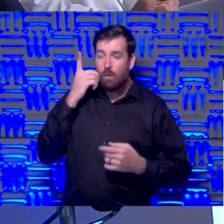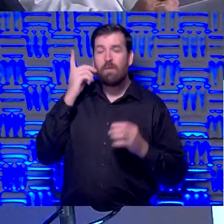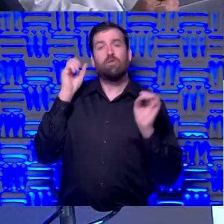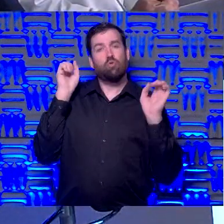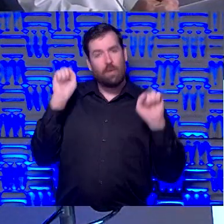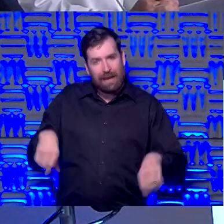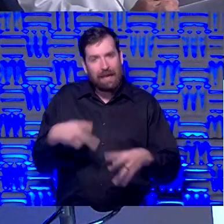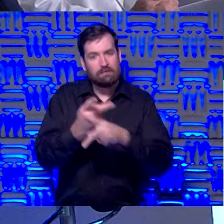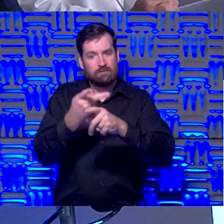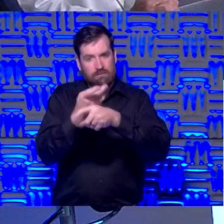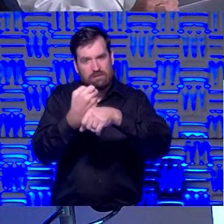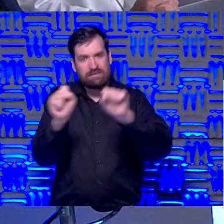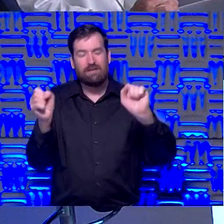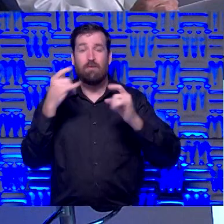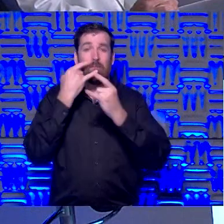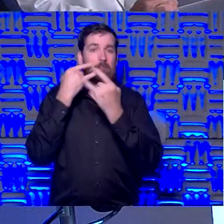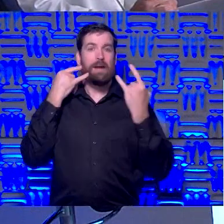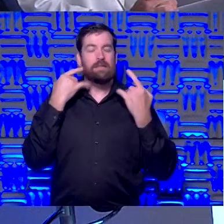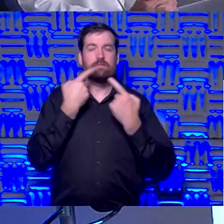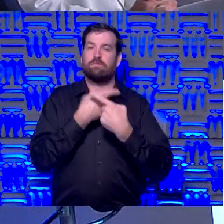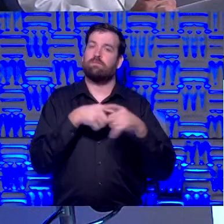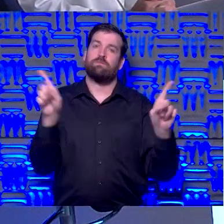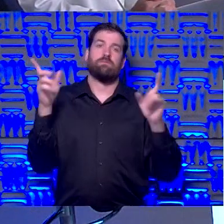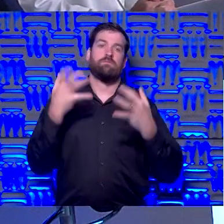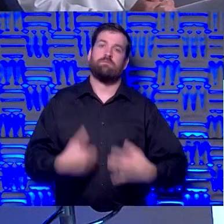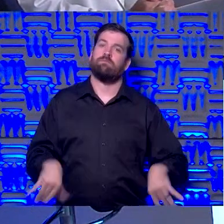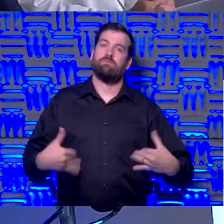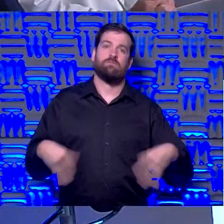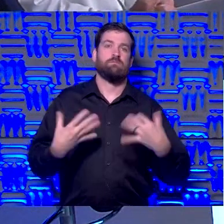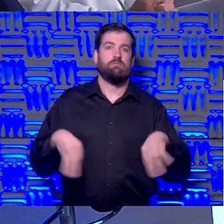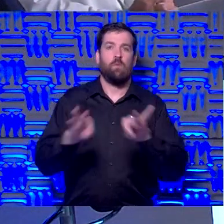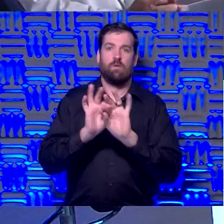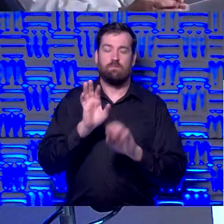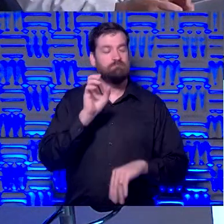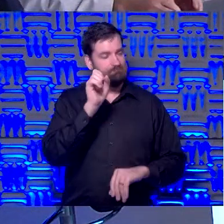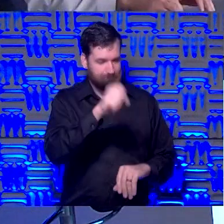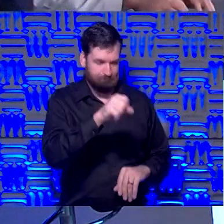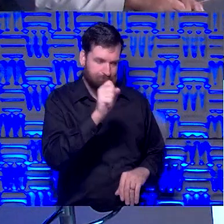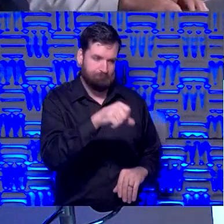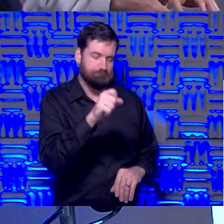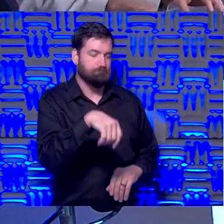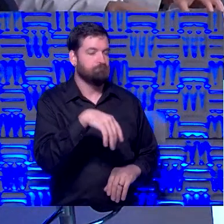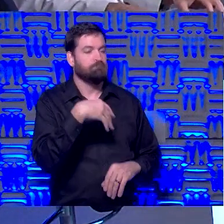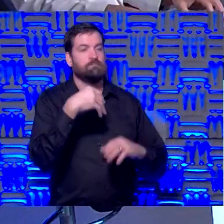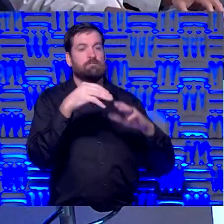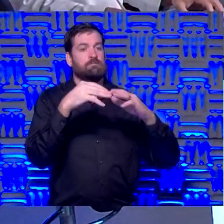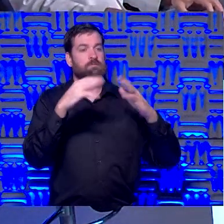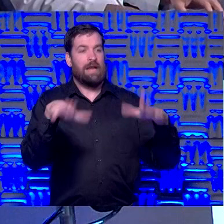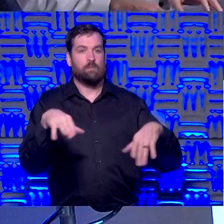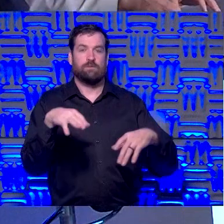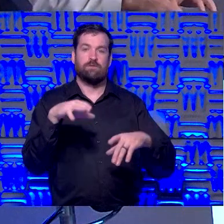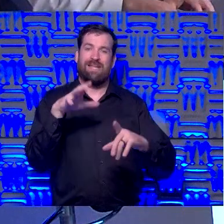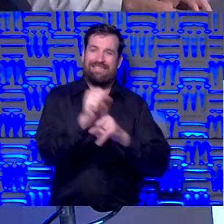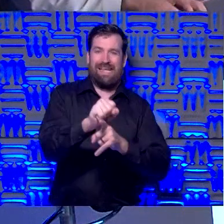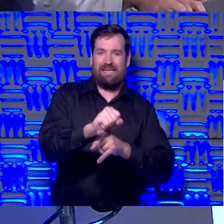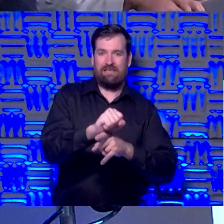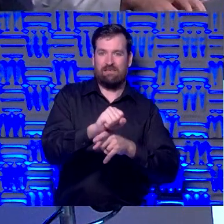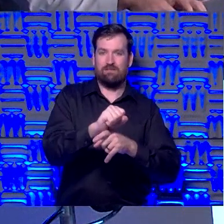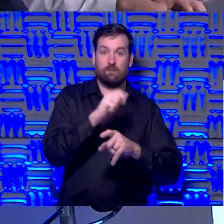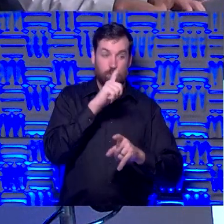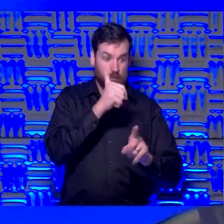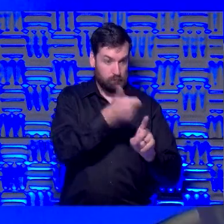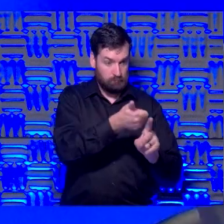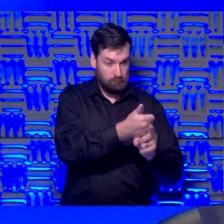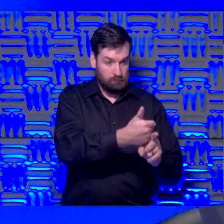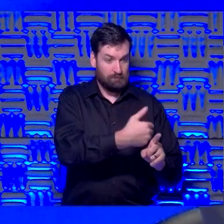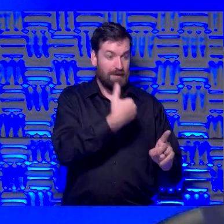stay safe. That mask thing turns out to be just so darn important. Absolutely, yeah. And the household attack rates of somebody who has and gives it to